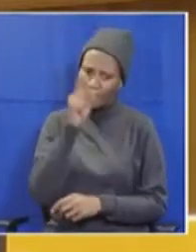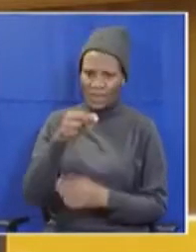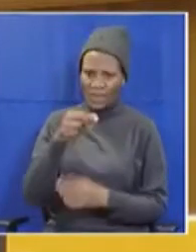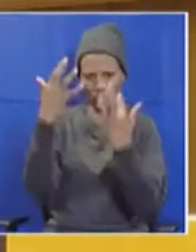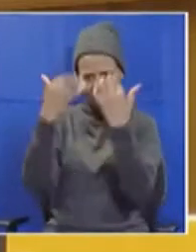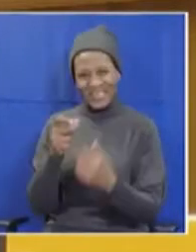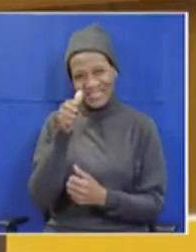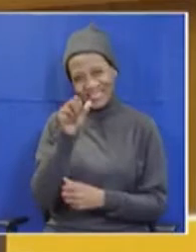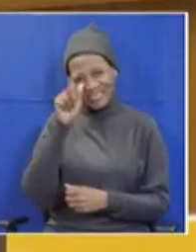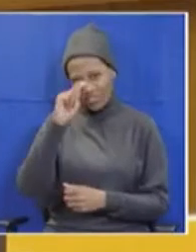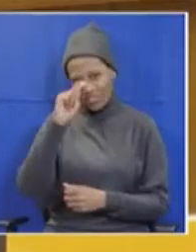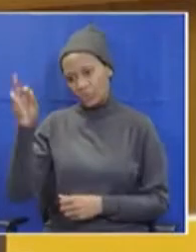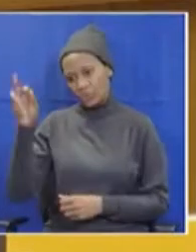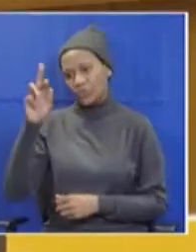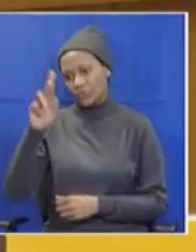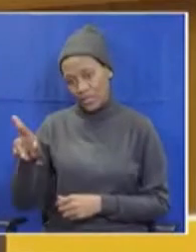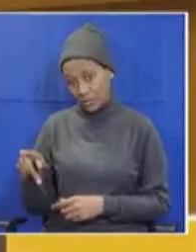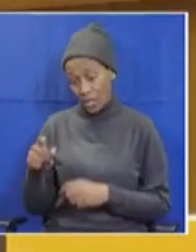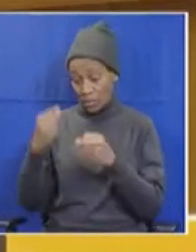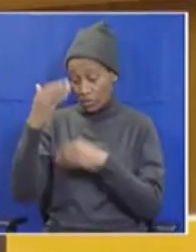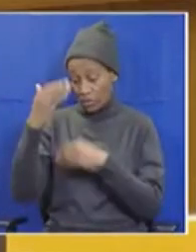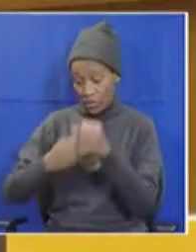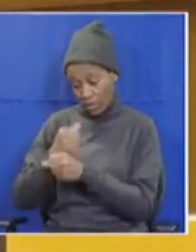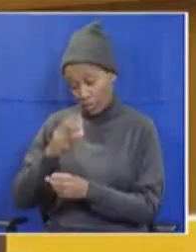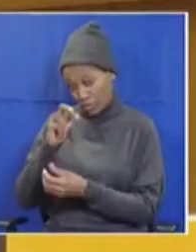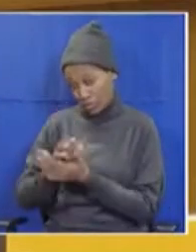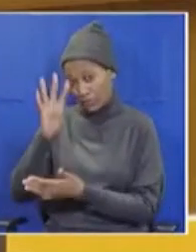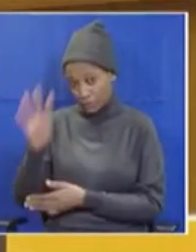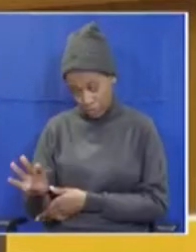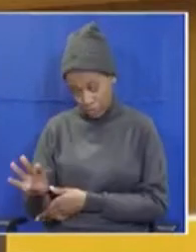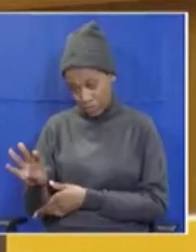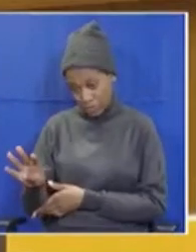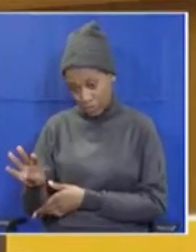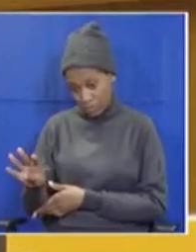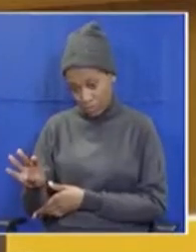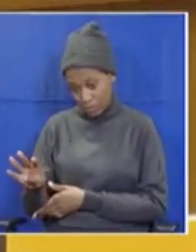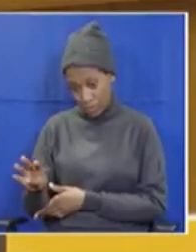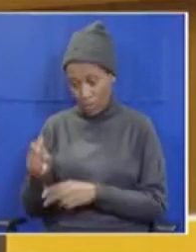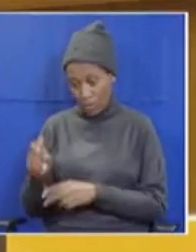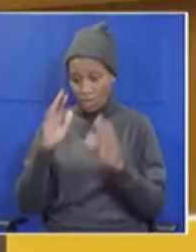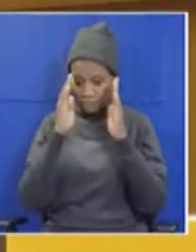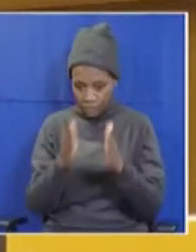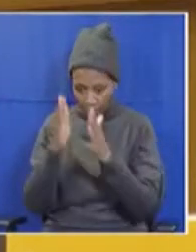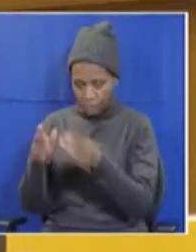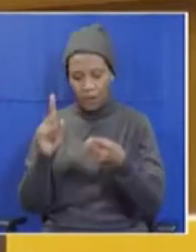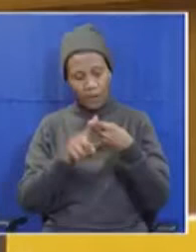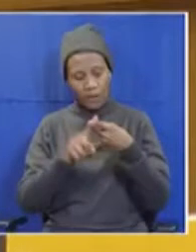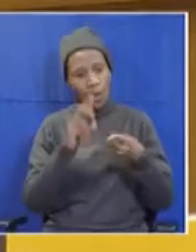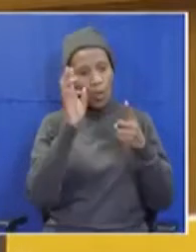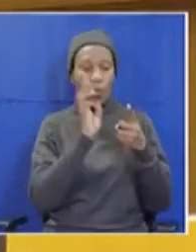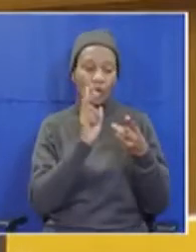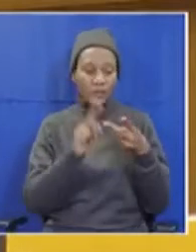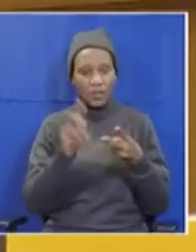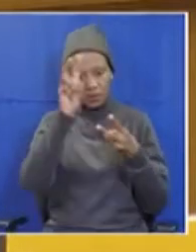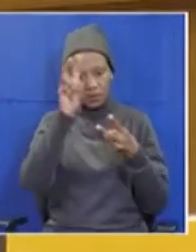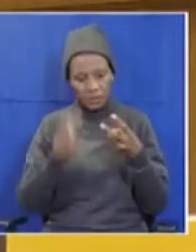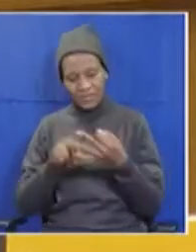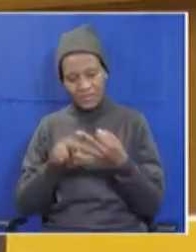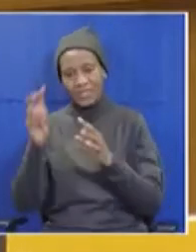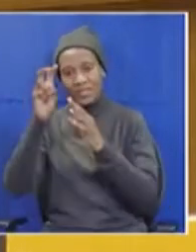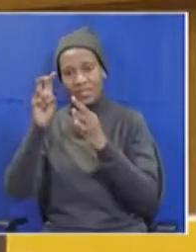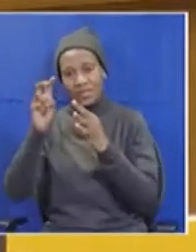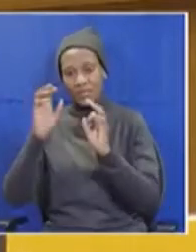trillion rand by 2014 in just on water and electricity sectors to